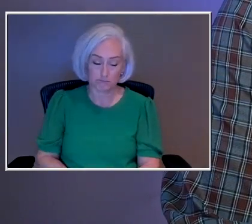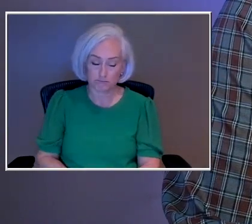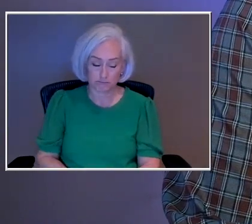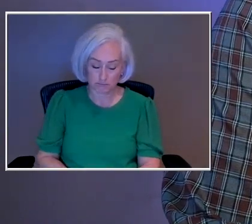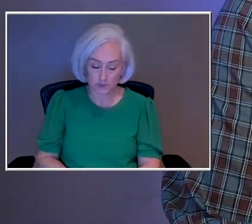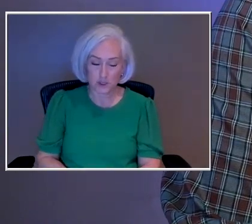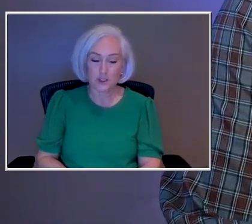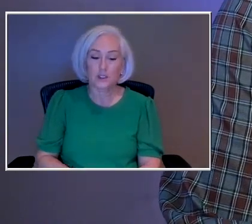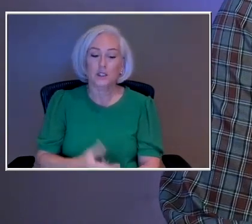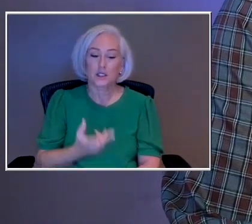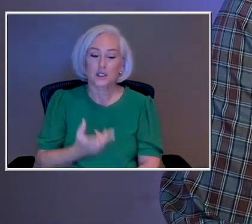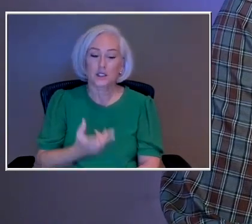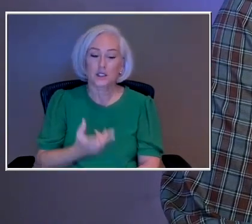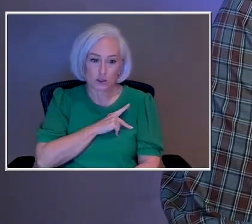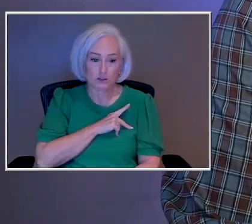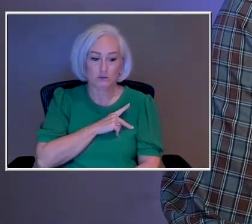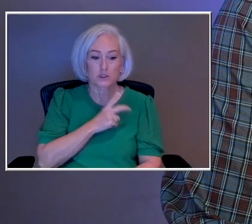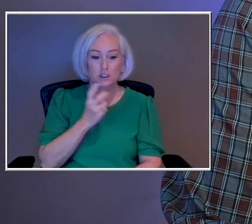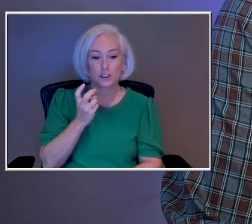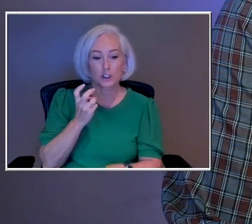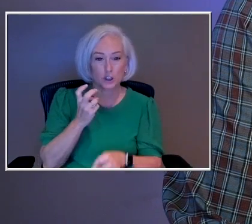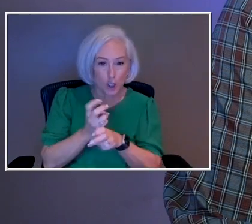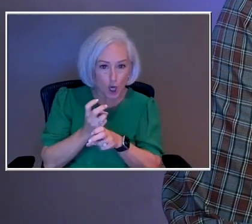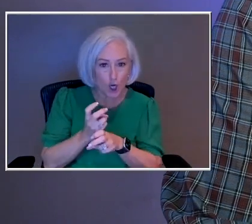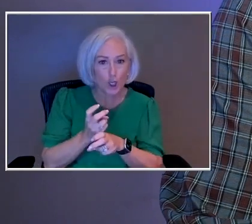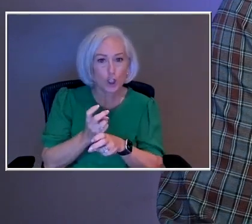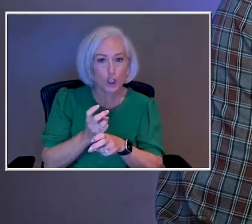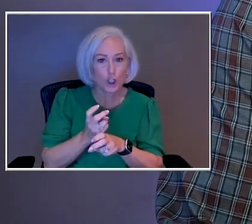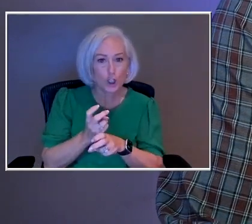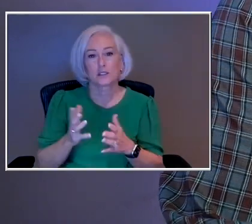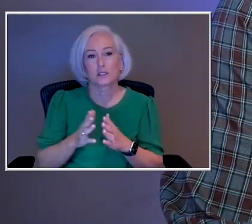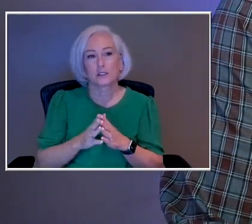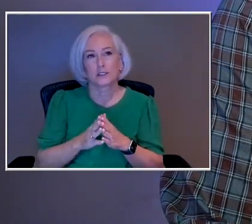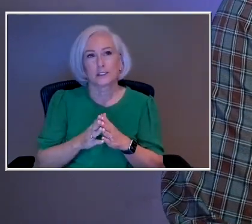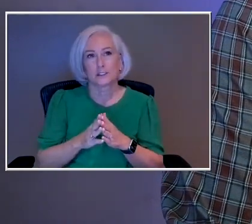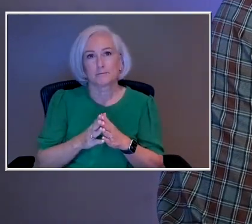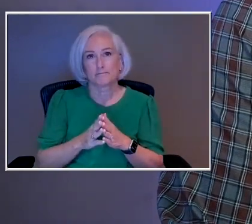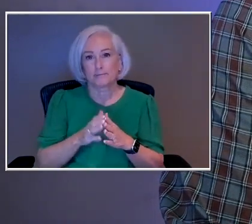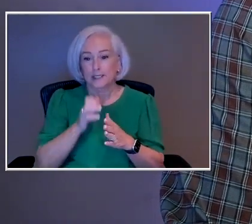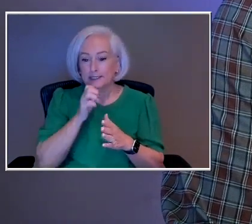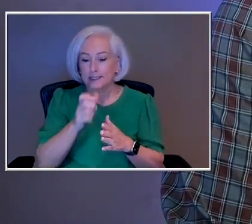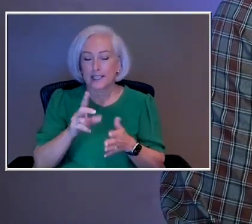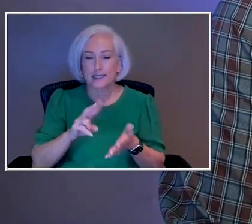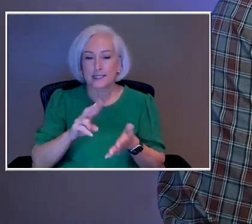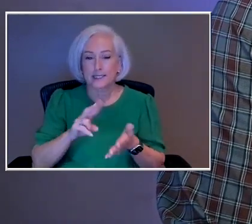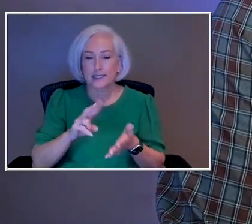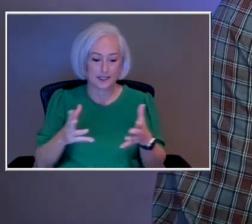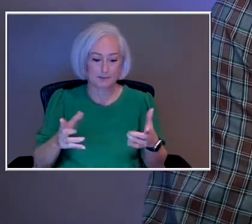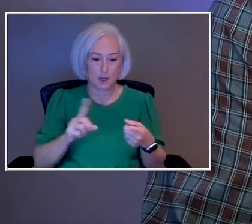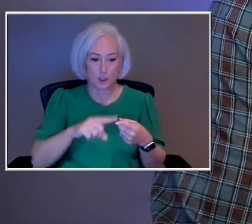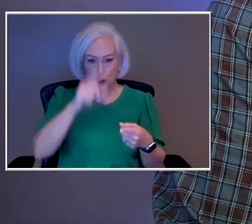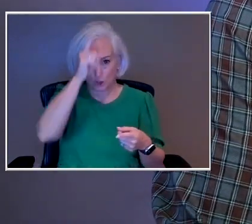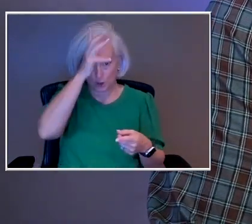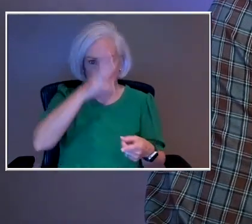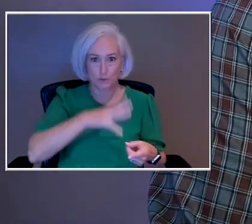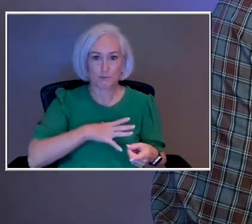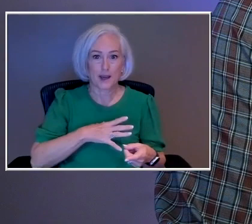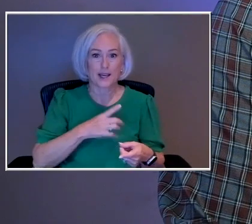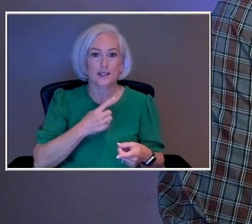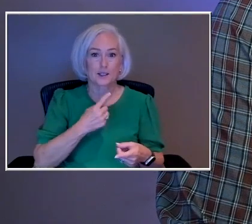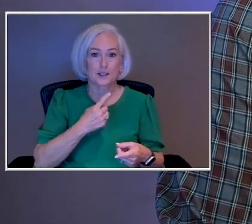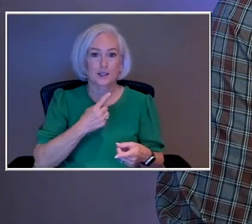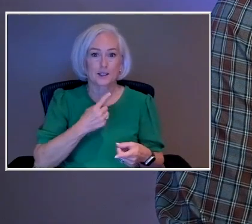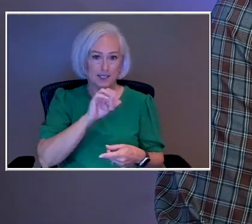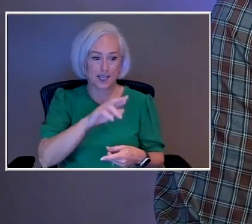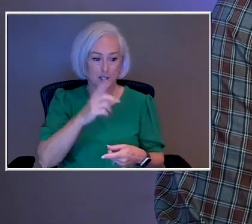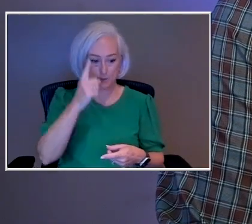believe, to women. I mean, it doesn't really mean as much sometimes to men when you talk about breast cancer, because it affects women a lot more,